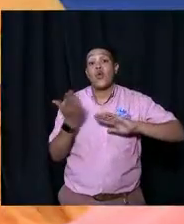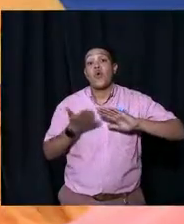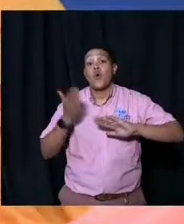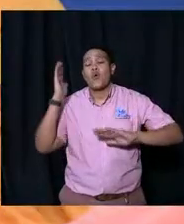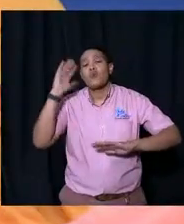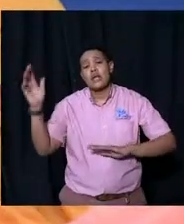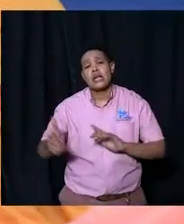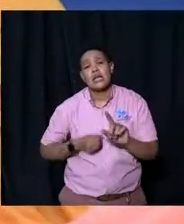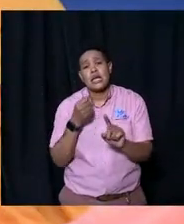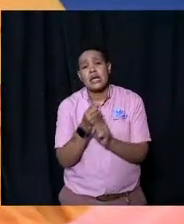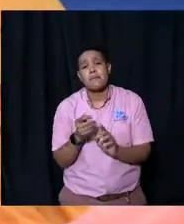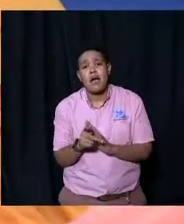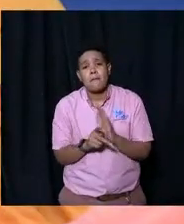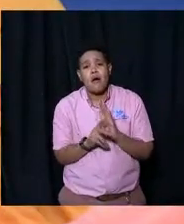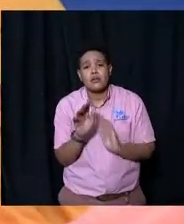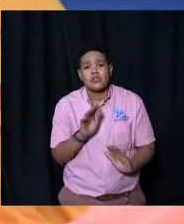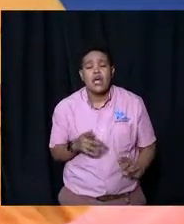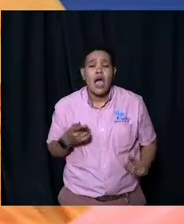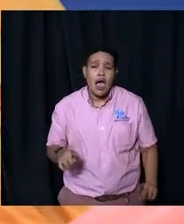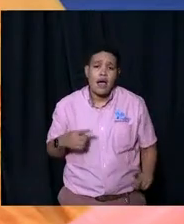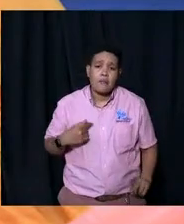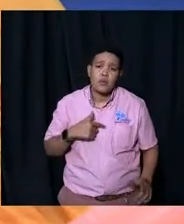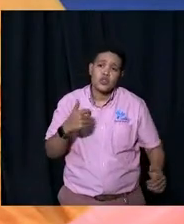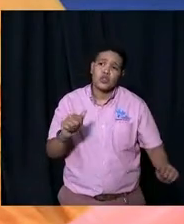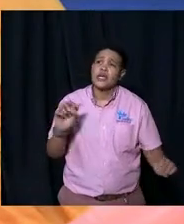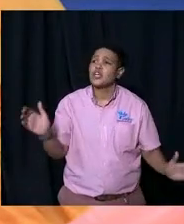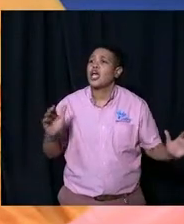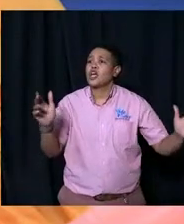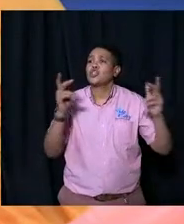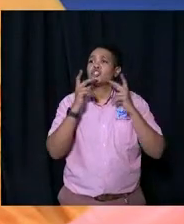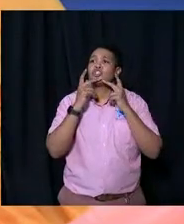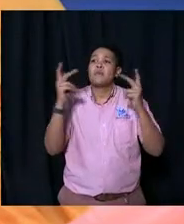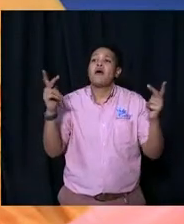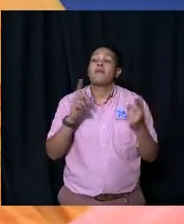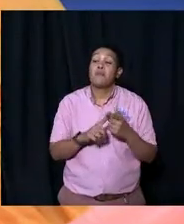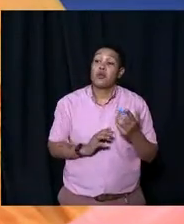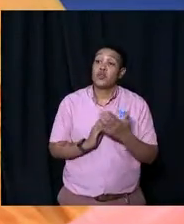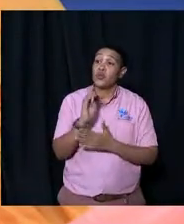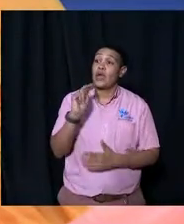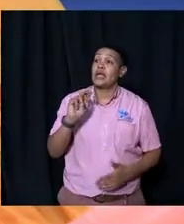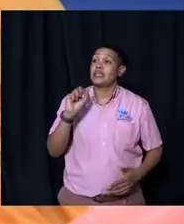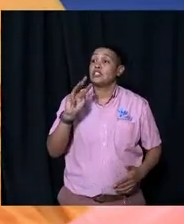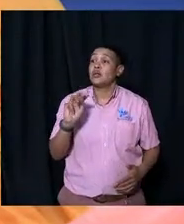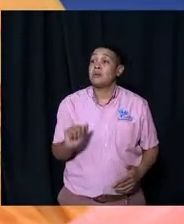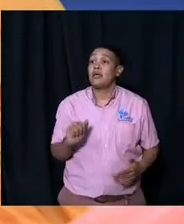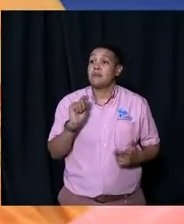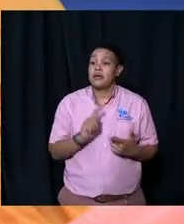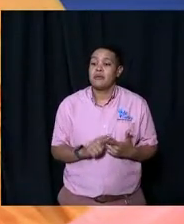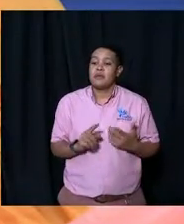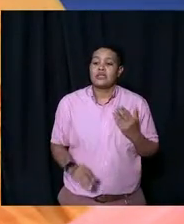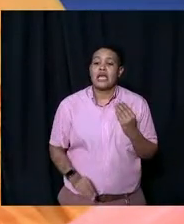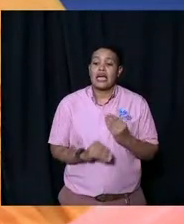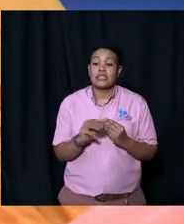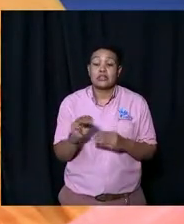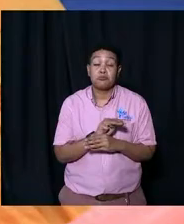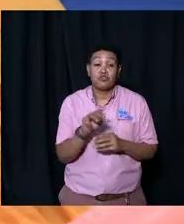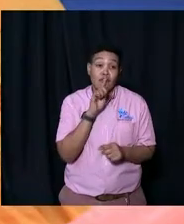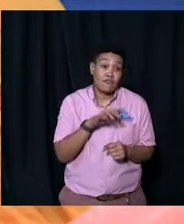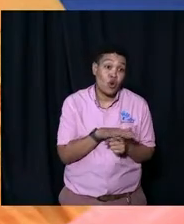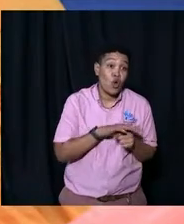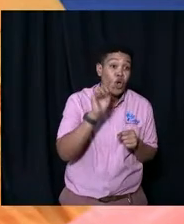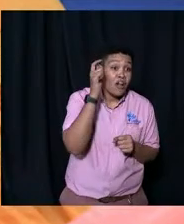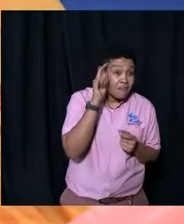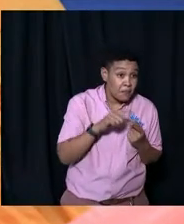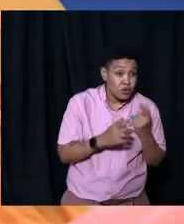policy. We are trying to encourage the public and also through the NSWMA and the Ministry of Local Government and